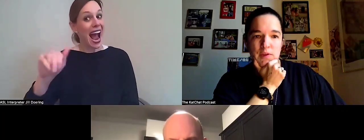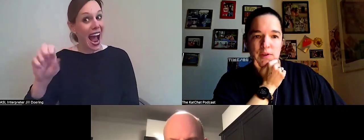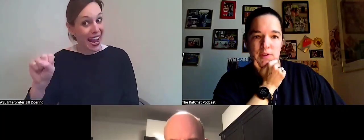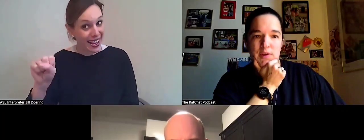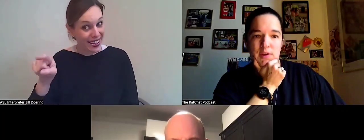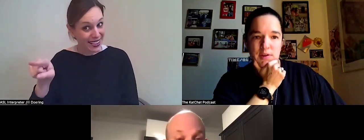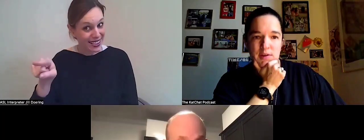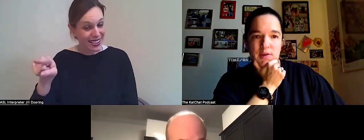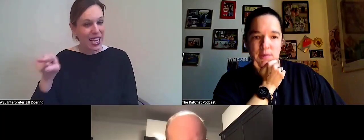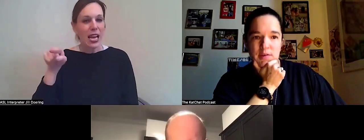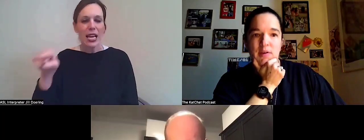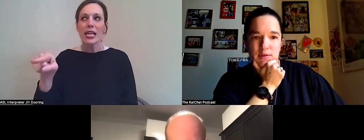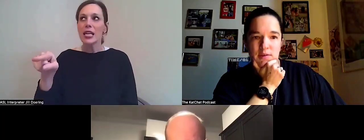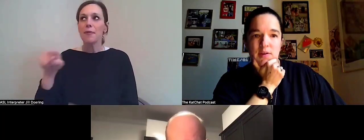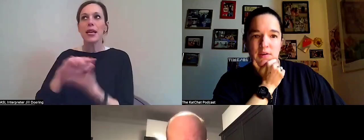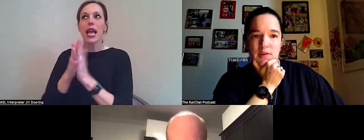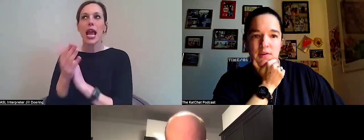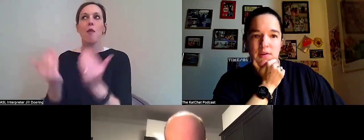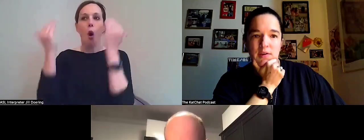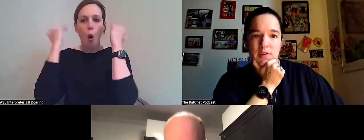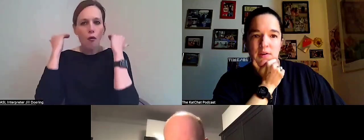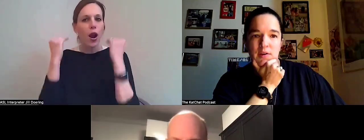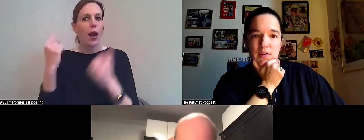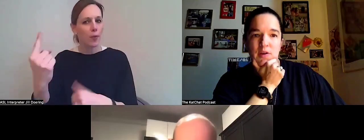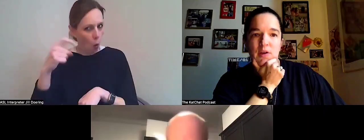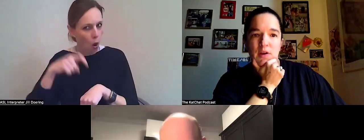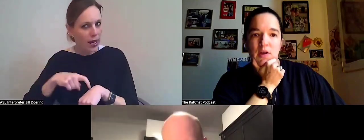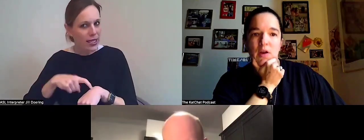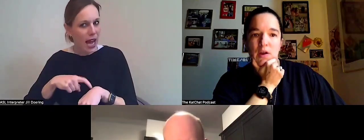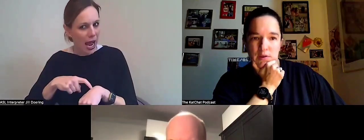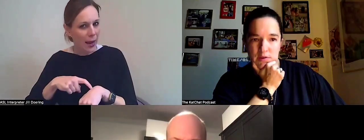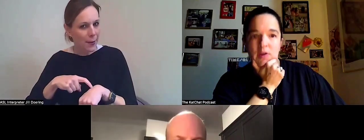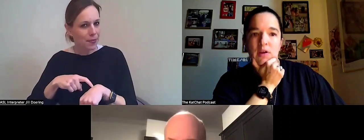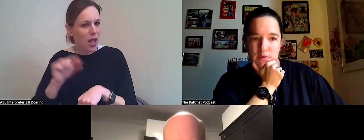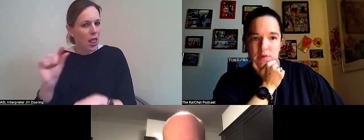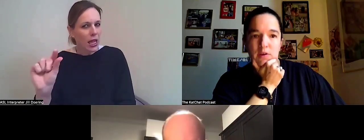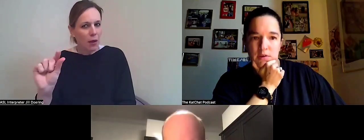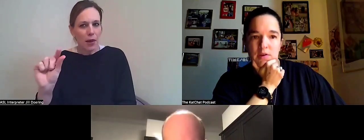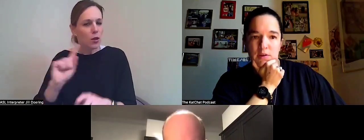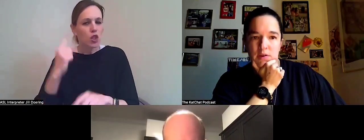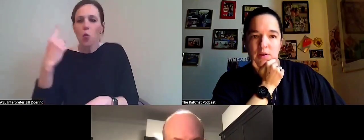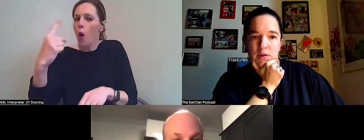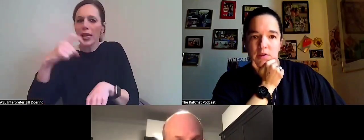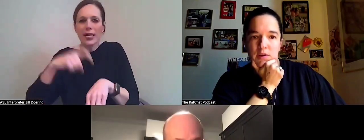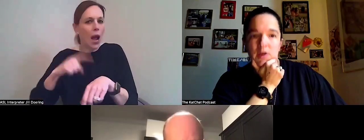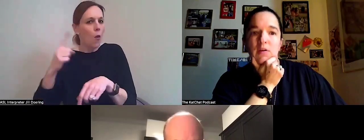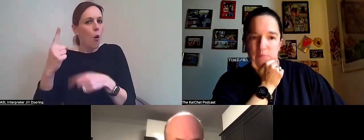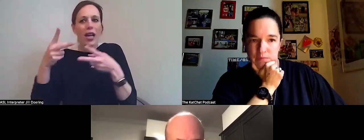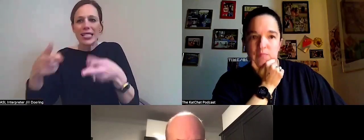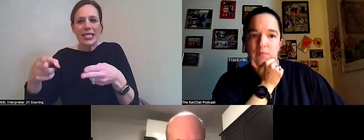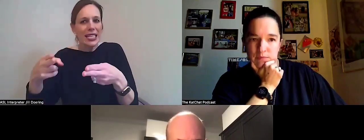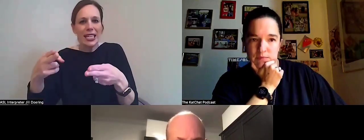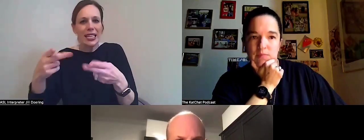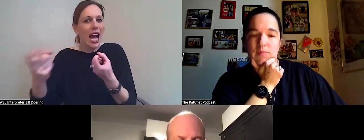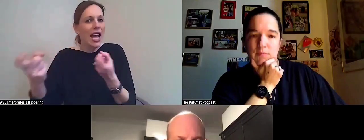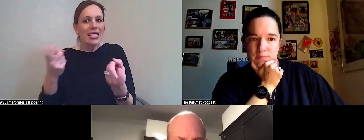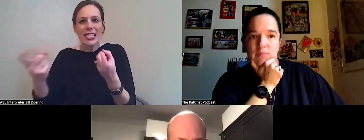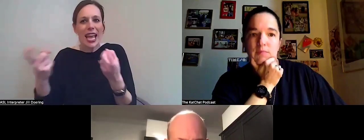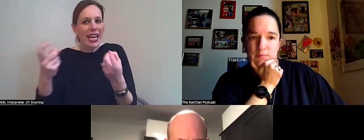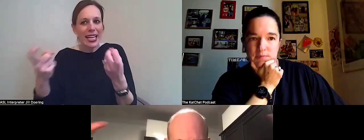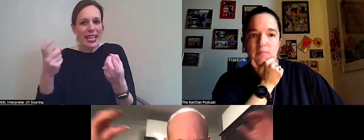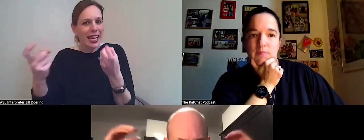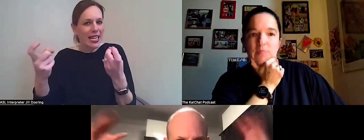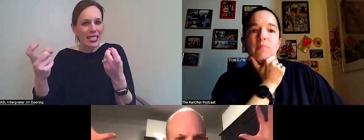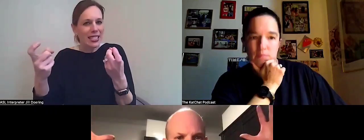got overwhelmed once during a little bit, and it was only one scene, a skating scene at a rink,